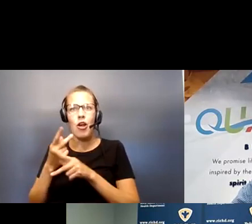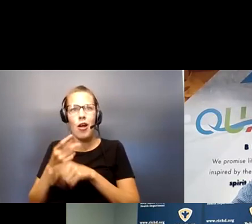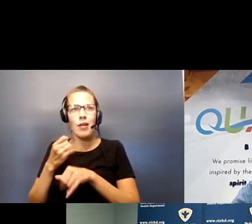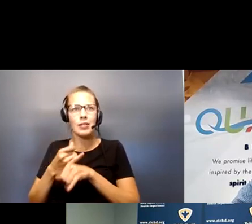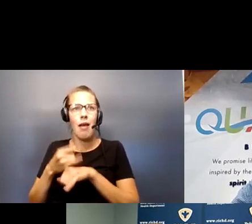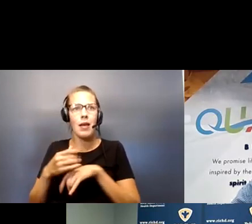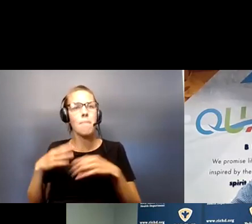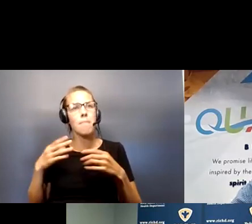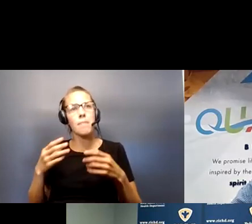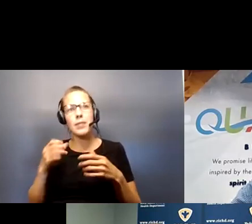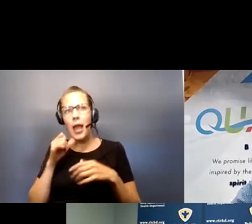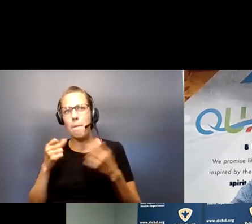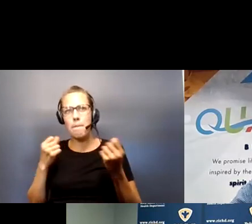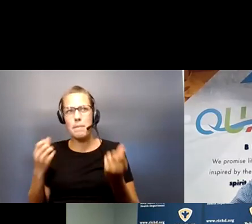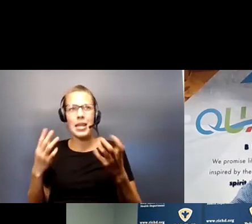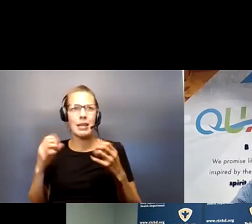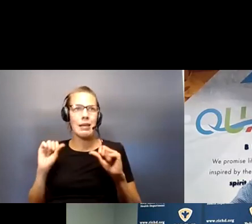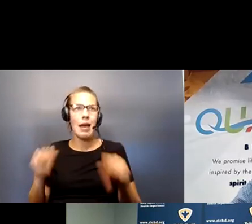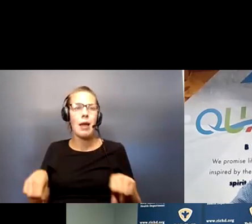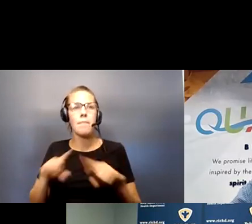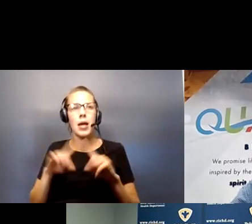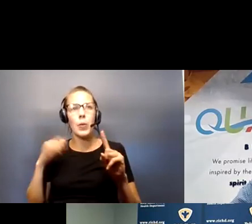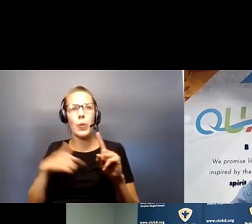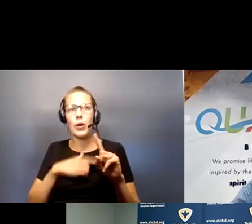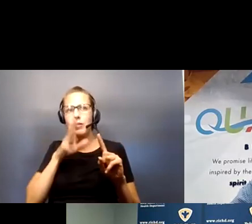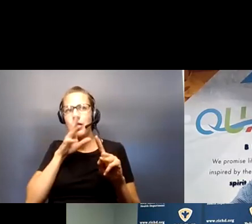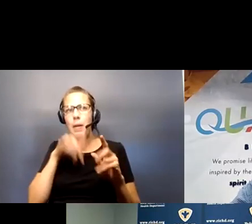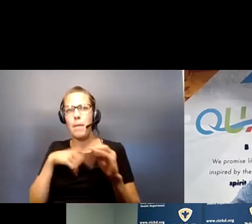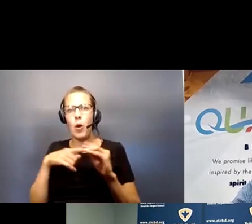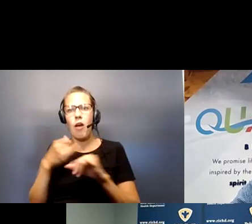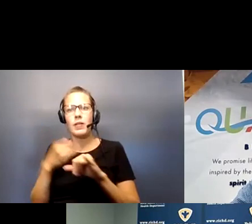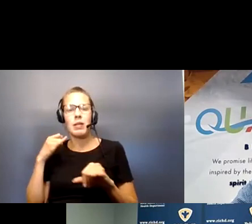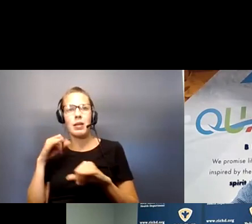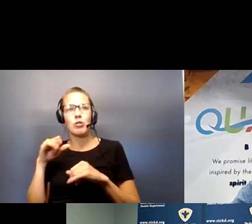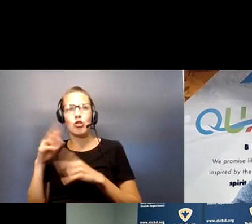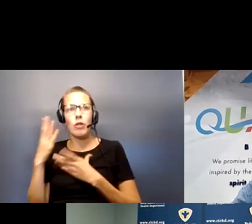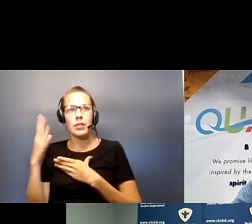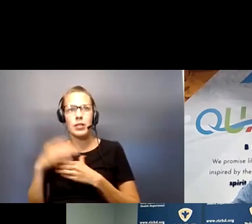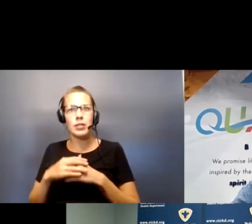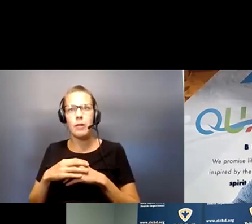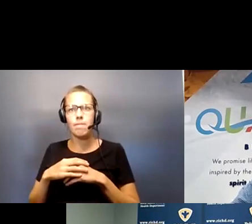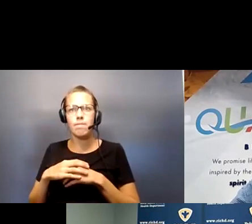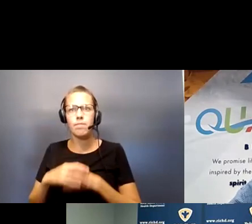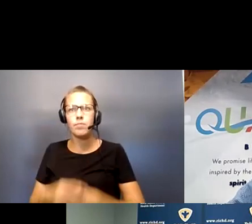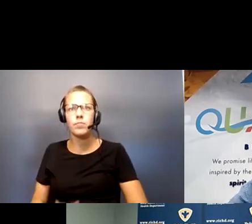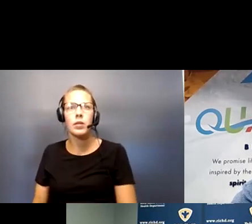them are in a position to do that. So we're really talking about off-site services.